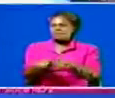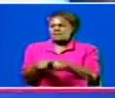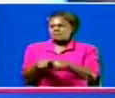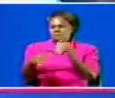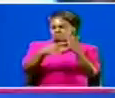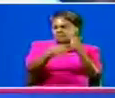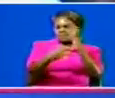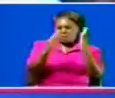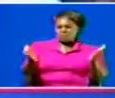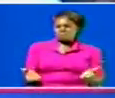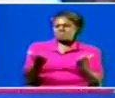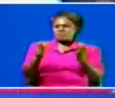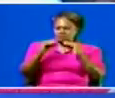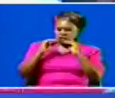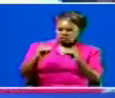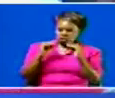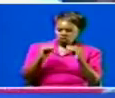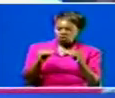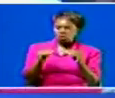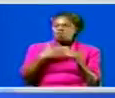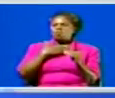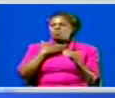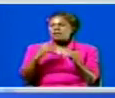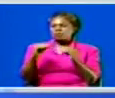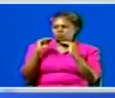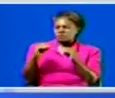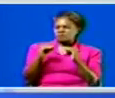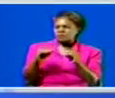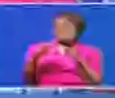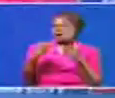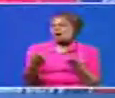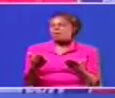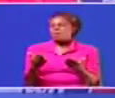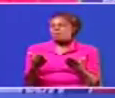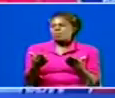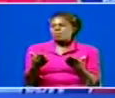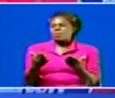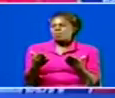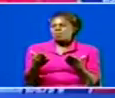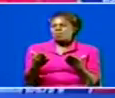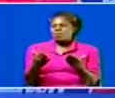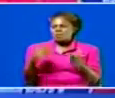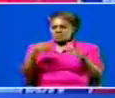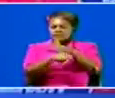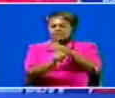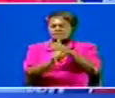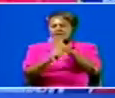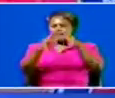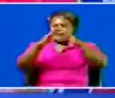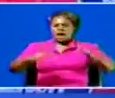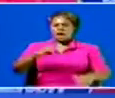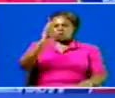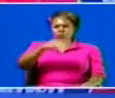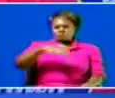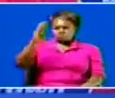their skills. We want to train them. We want to also train them on interior decoration skills. We want